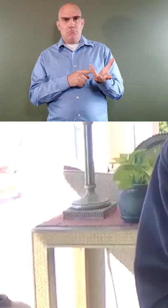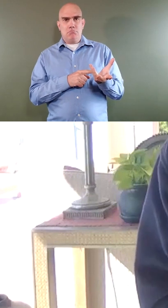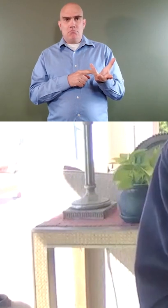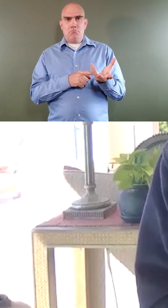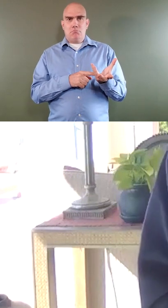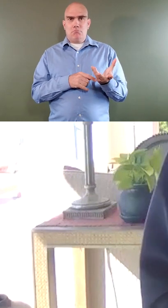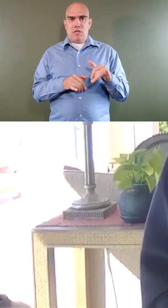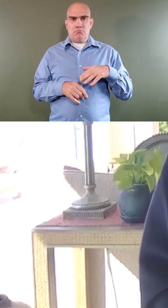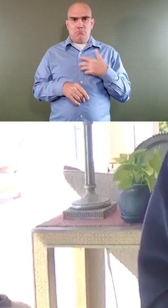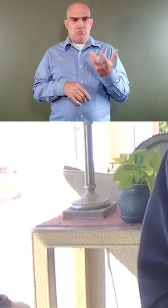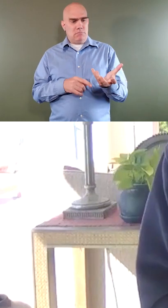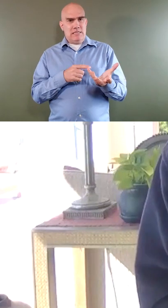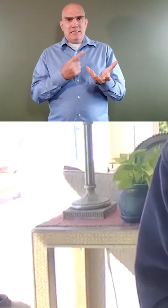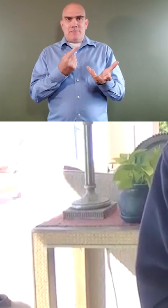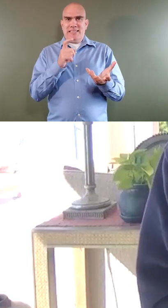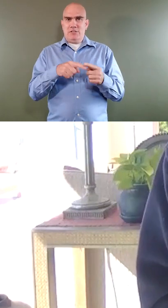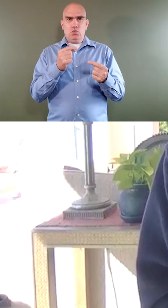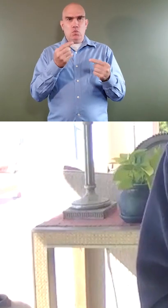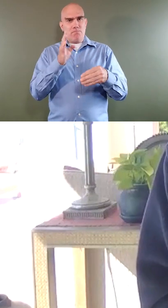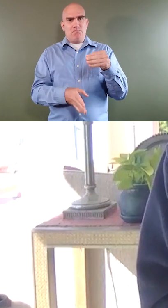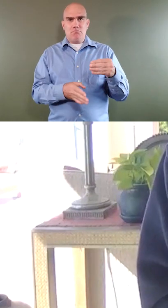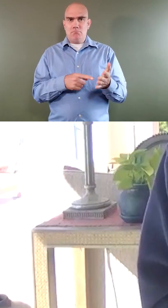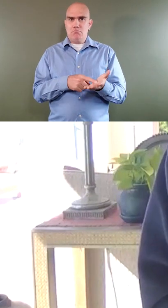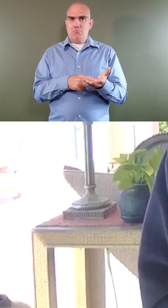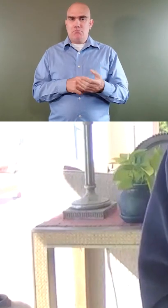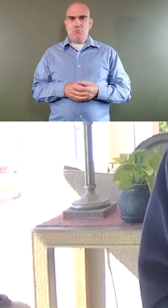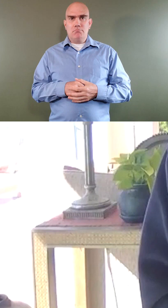work of some sort to get something done.